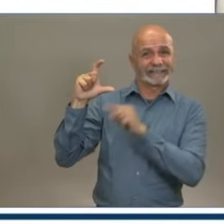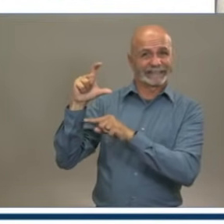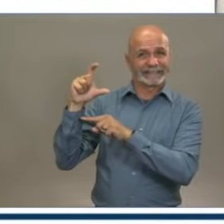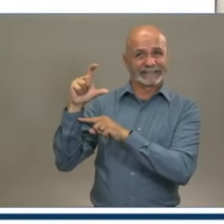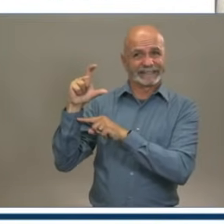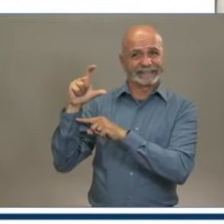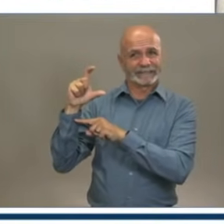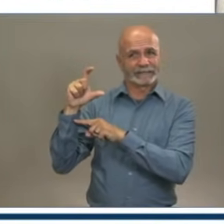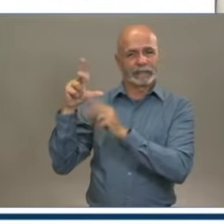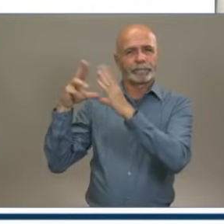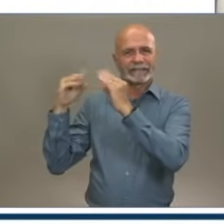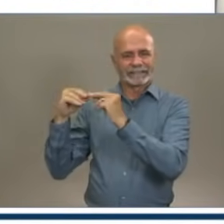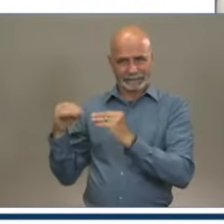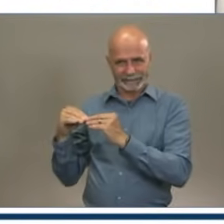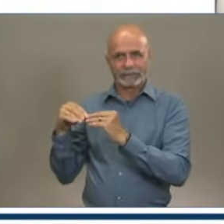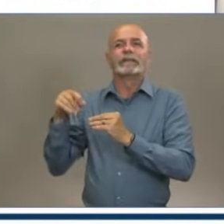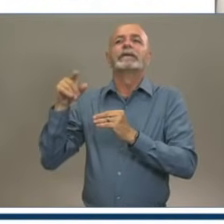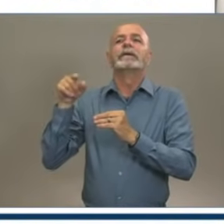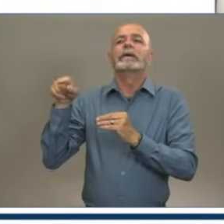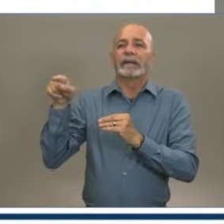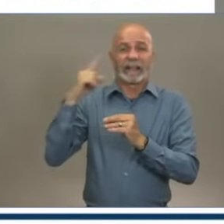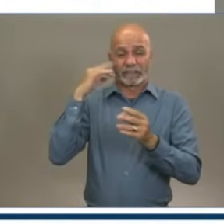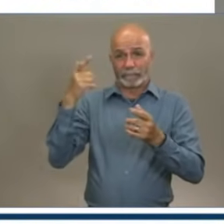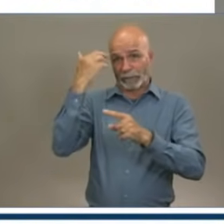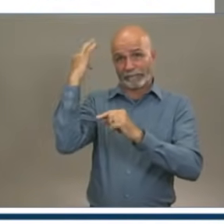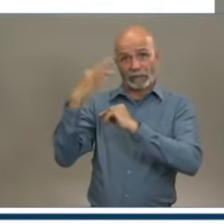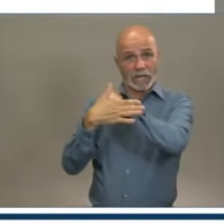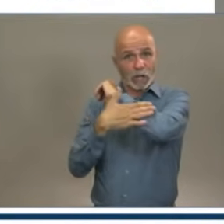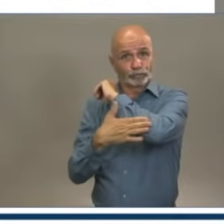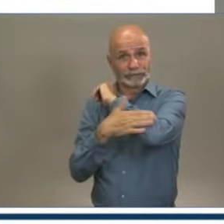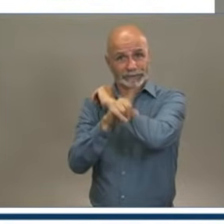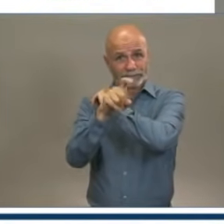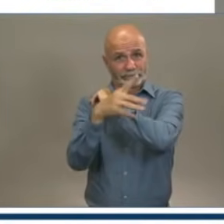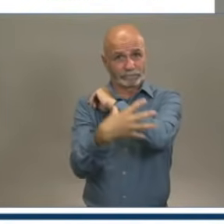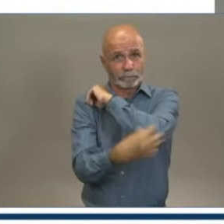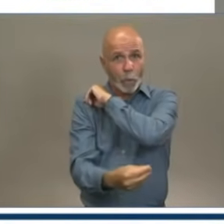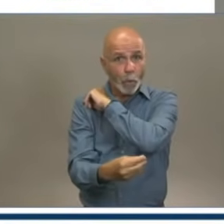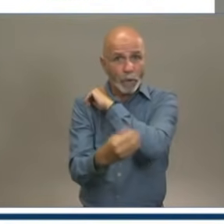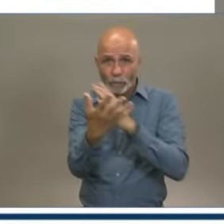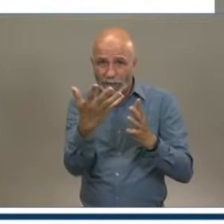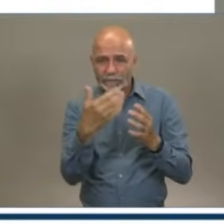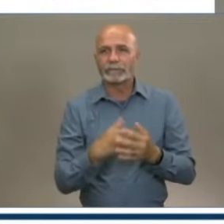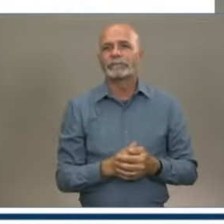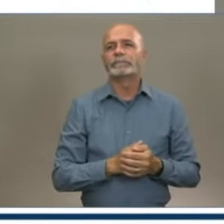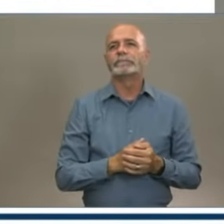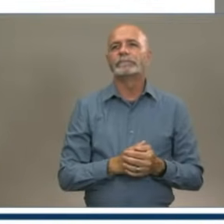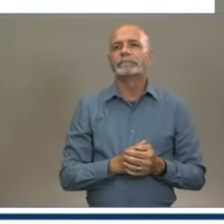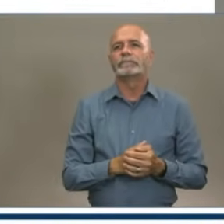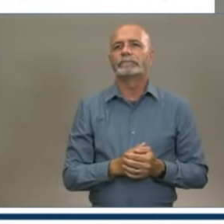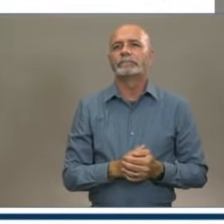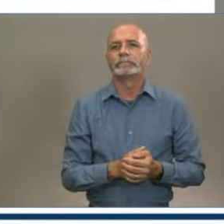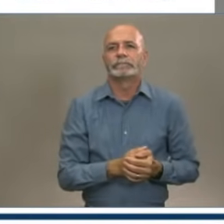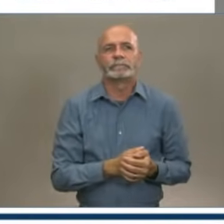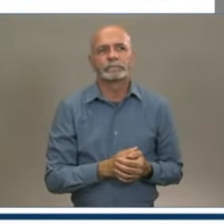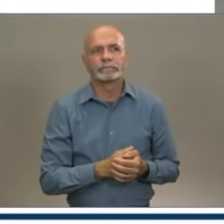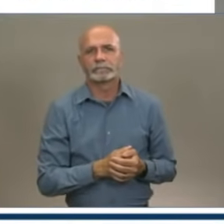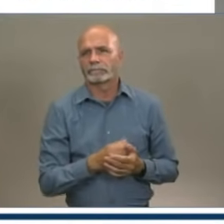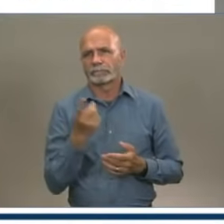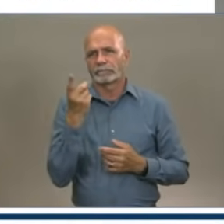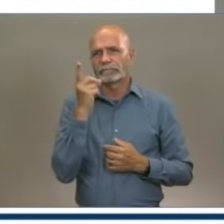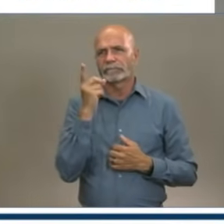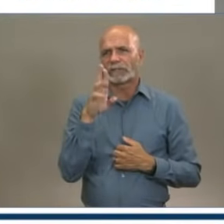vaccination? Not that I'm aware of. We are working very closely for the last couple of